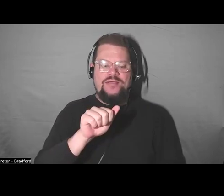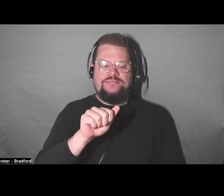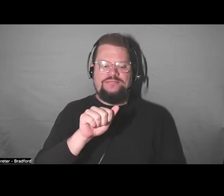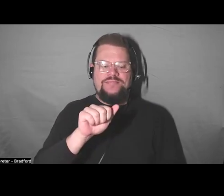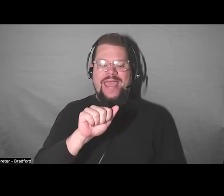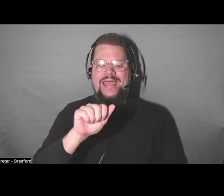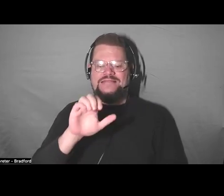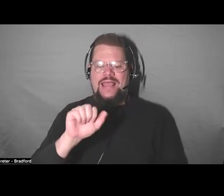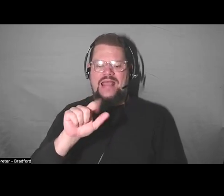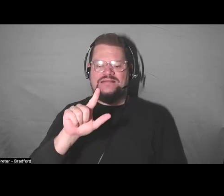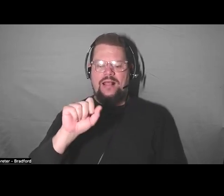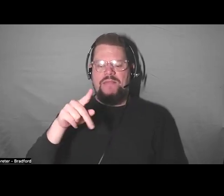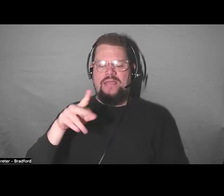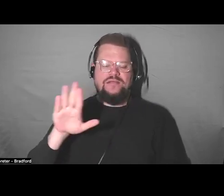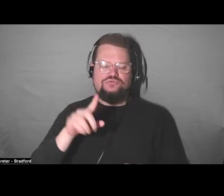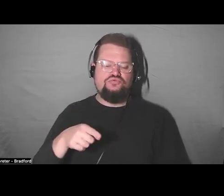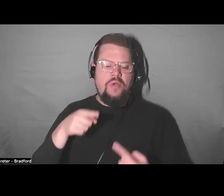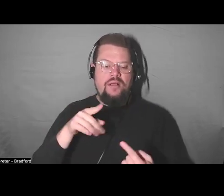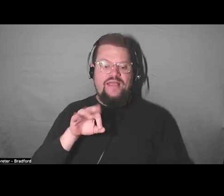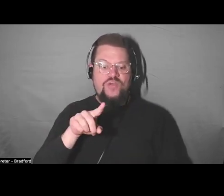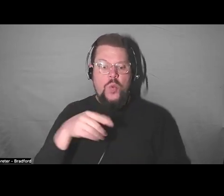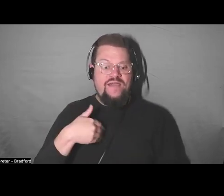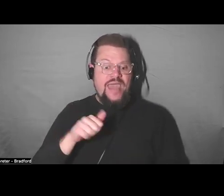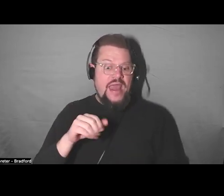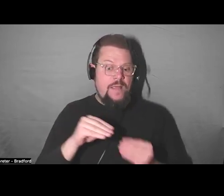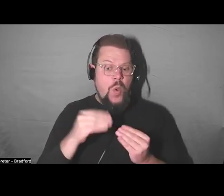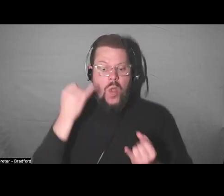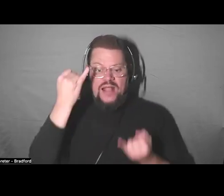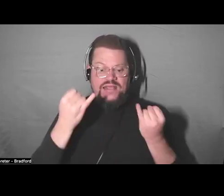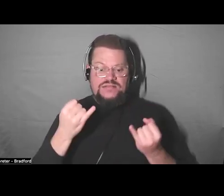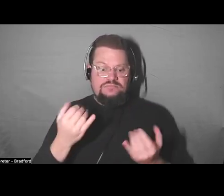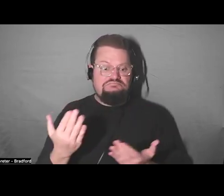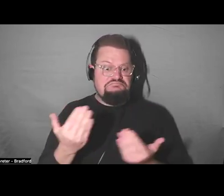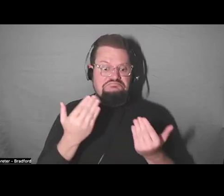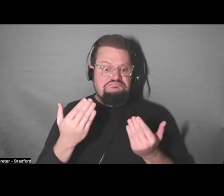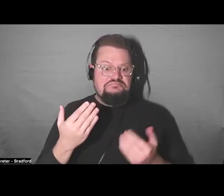So other people jump in if you have other ideas too.